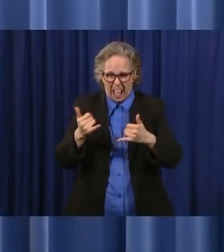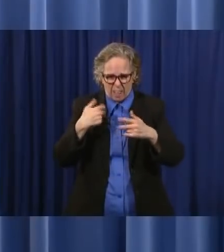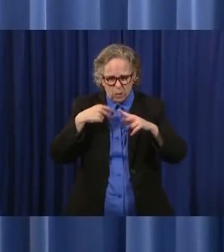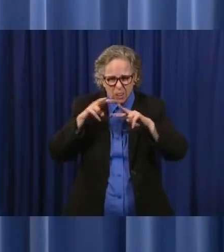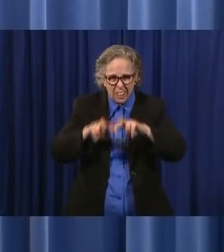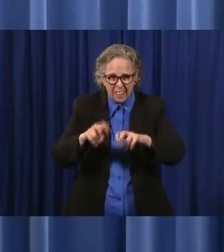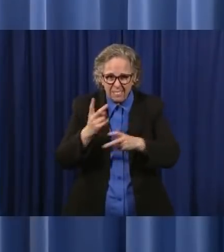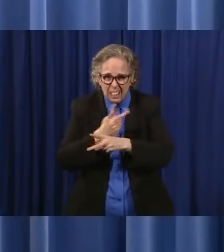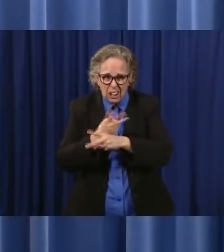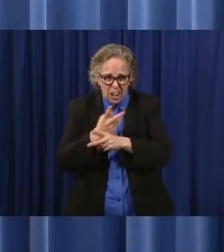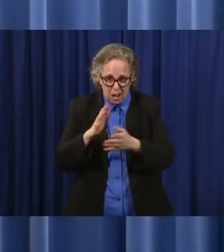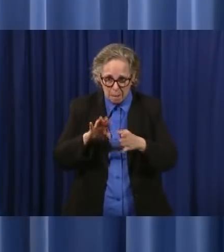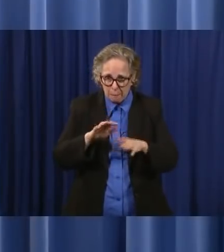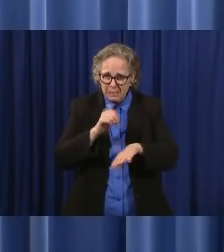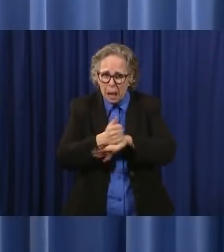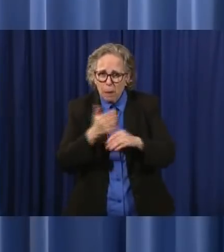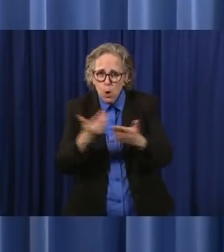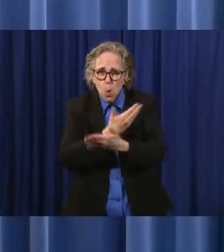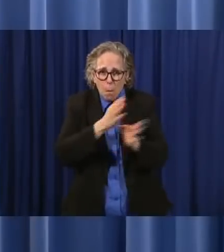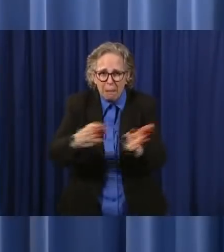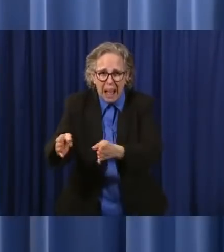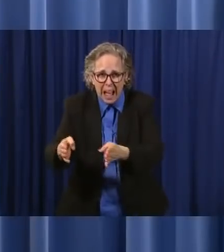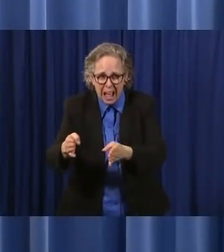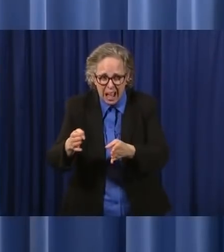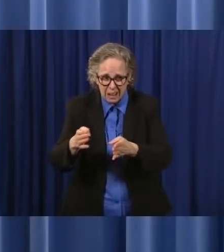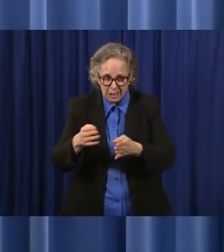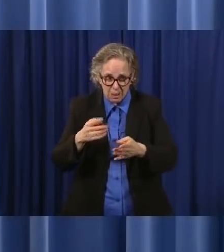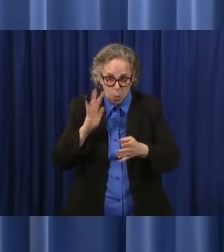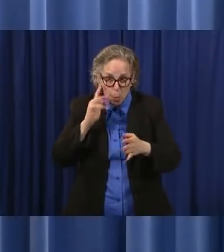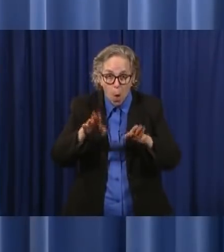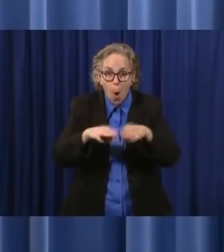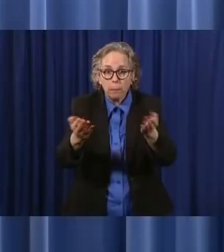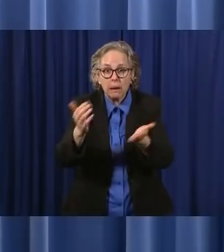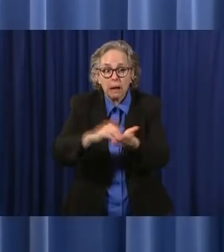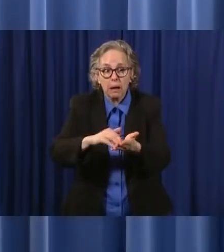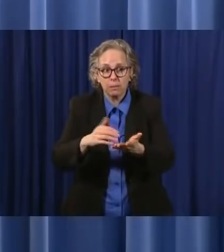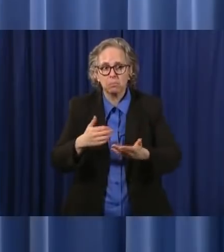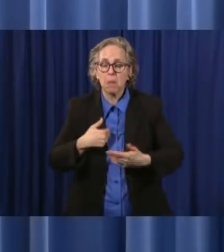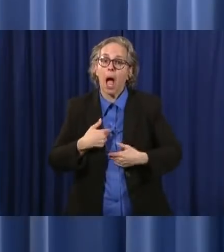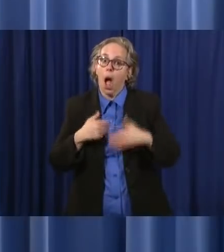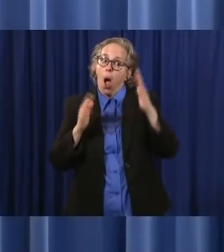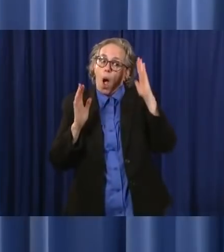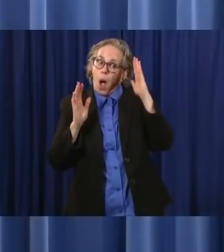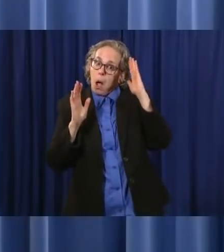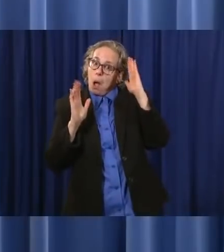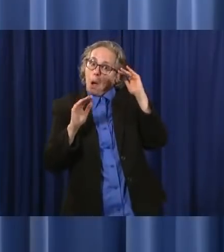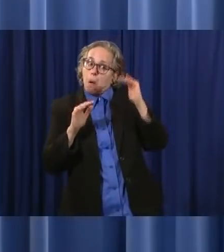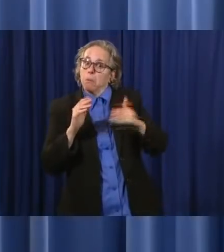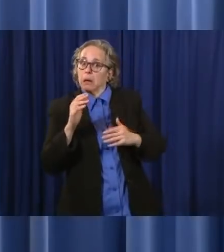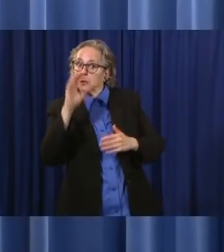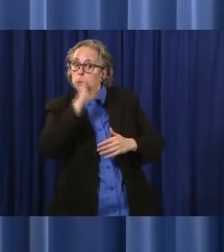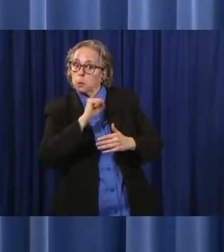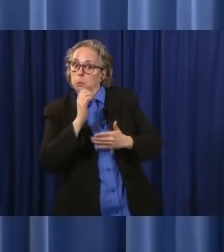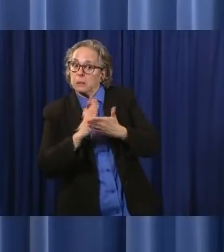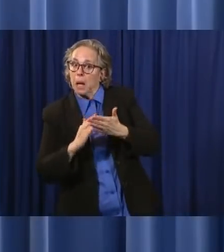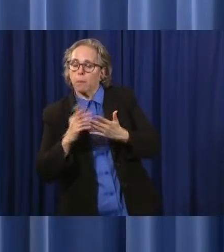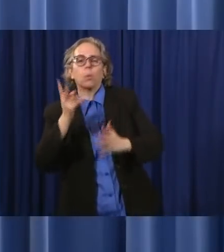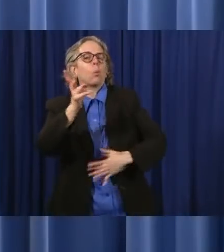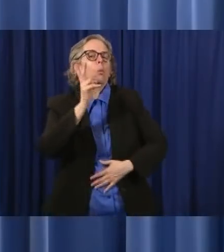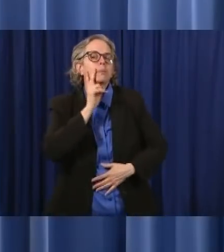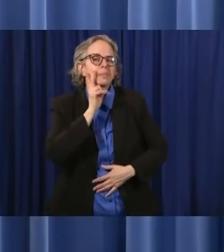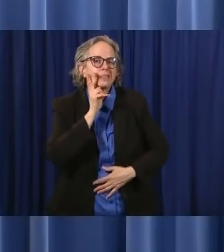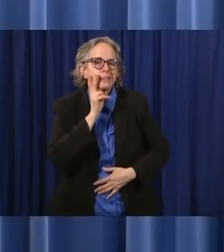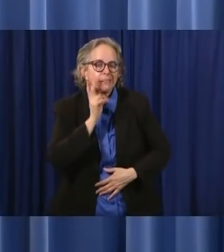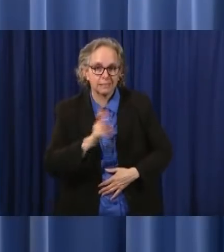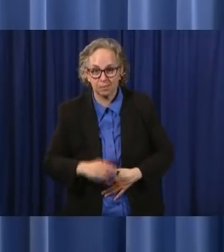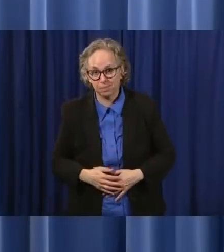assess, do they in fact reopen? We expect a number of them to reopen. But this is something we're going to have to see. And we're going to have to see,